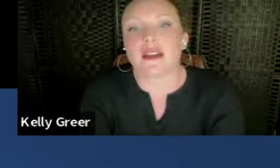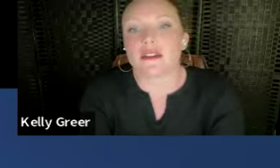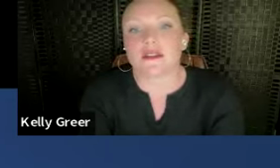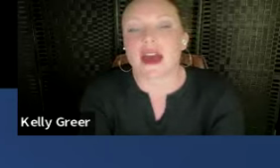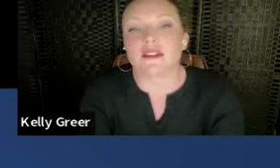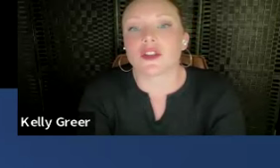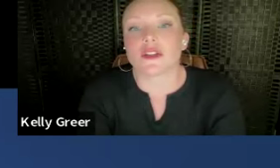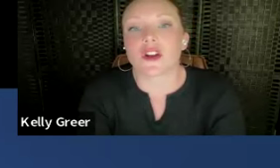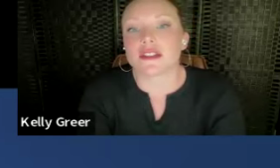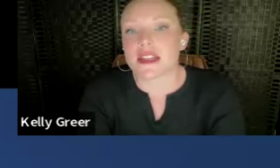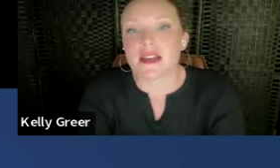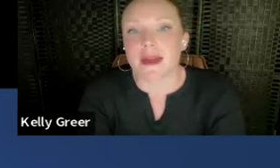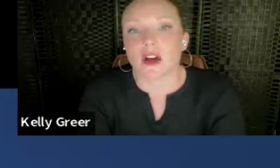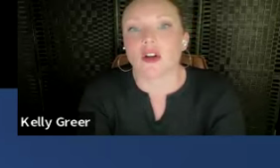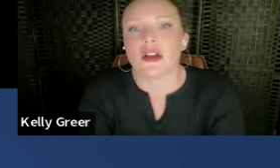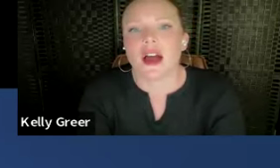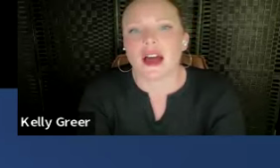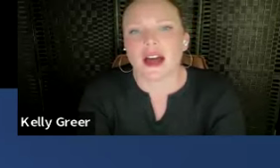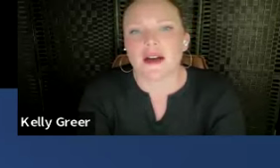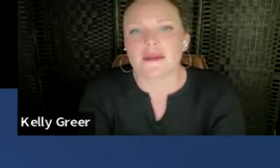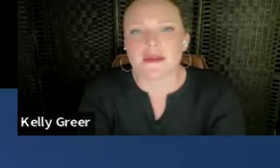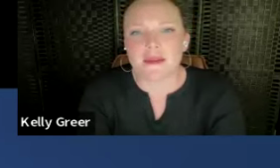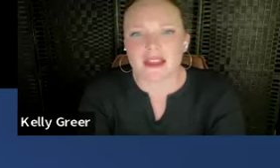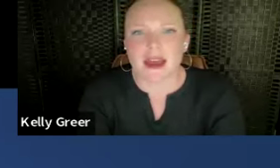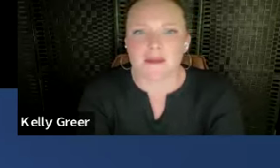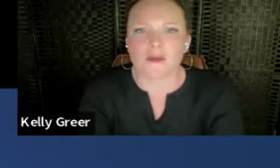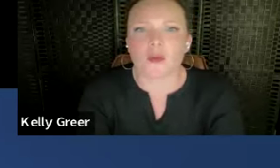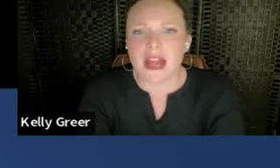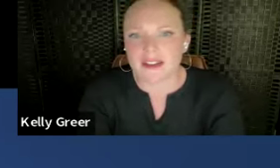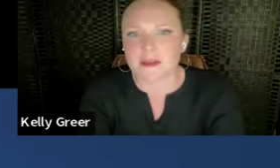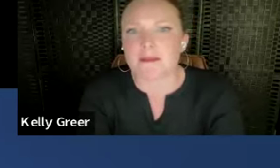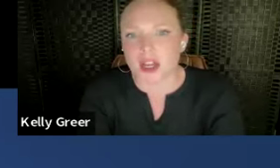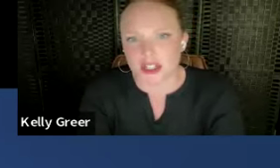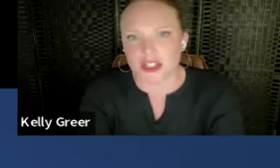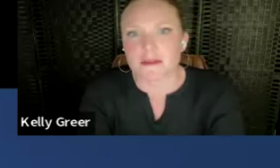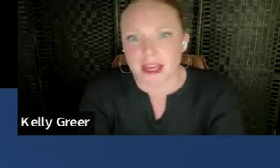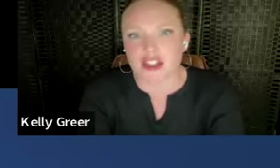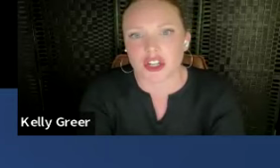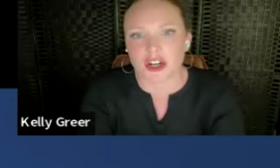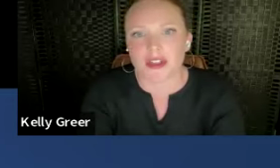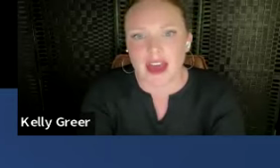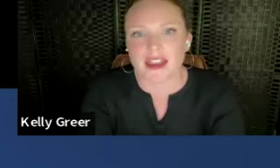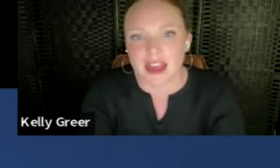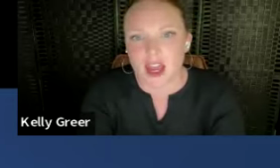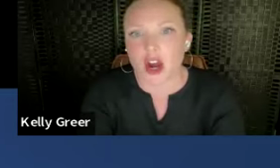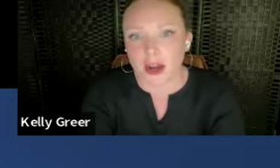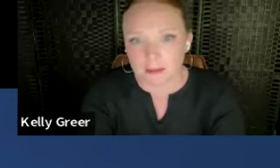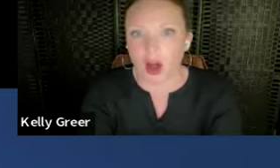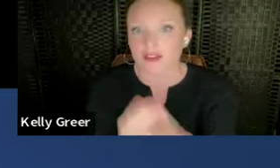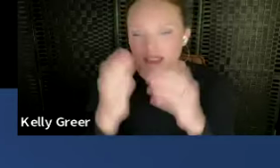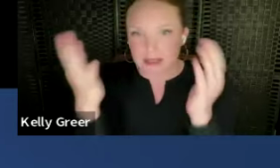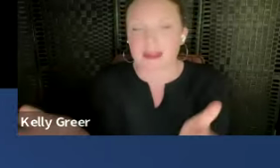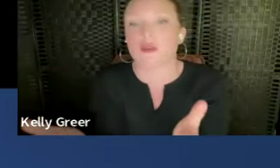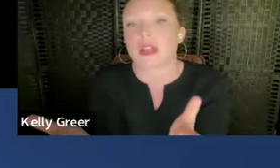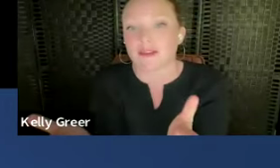Oh, so so as far as the email, emailing them, we'd have to monitor to make sure that they